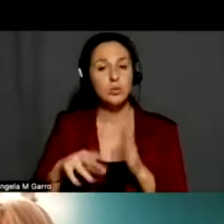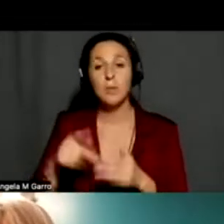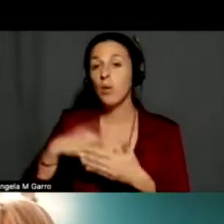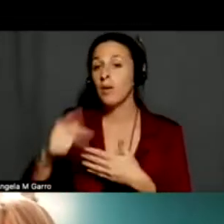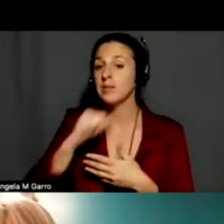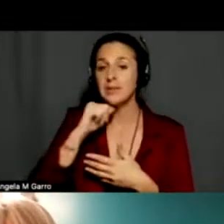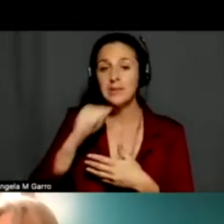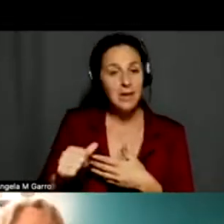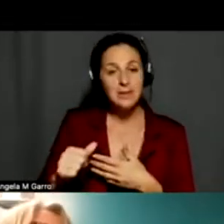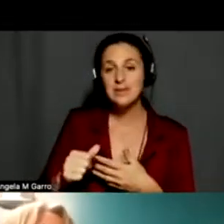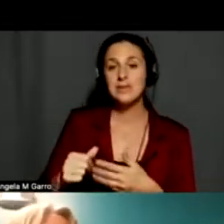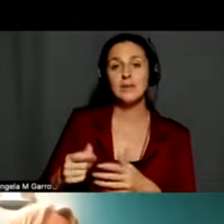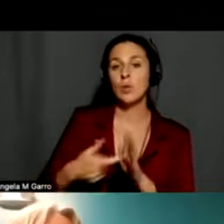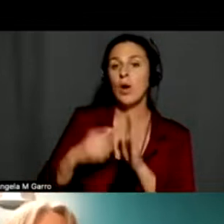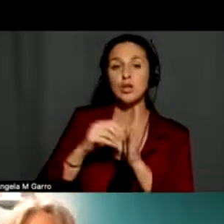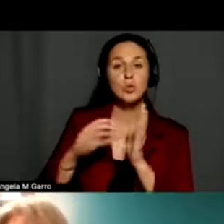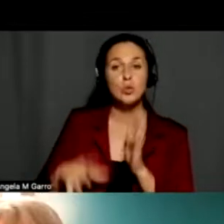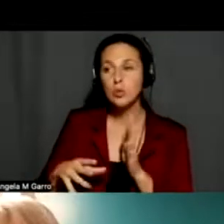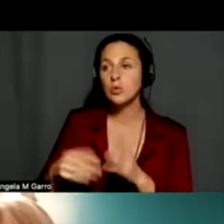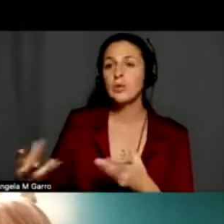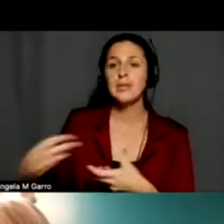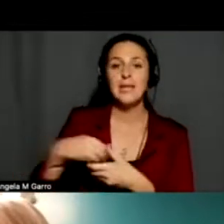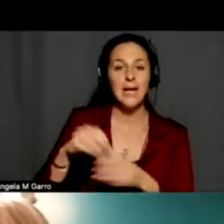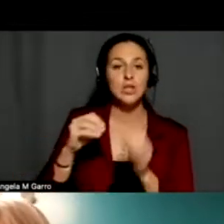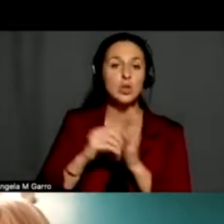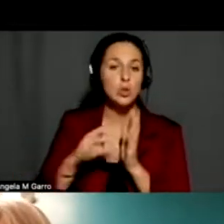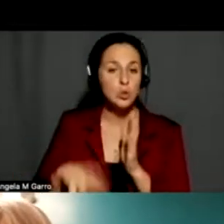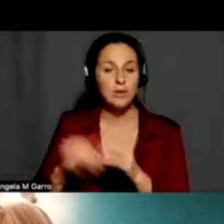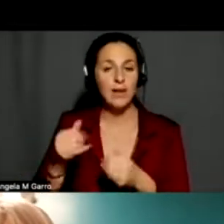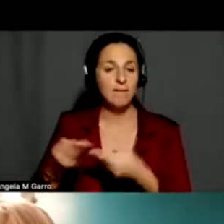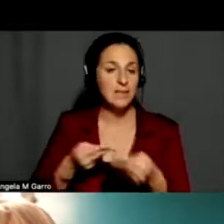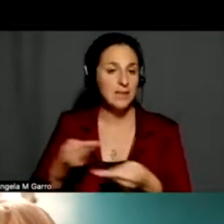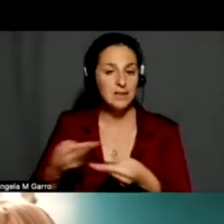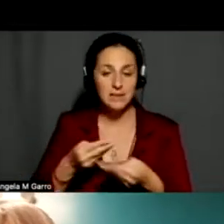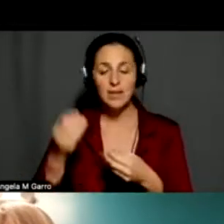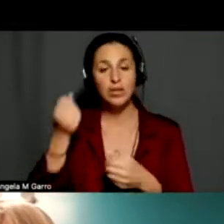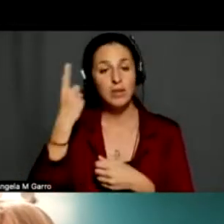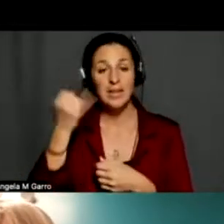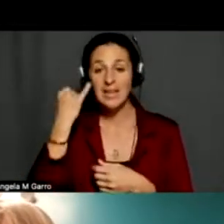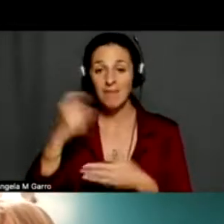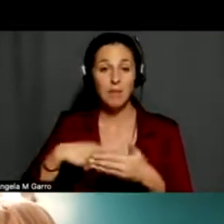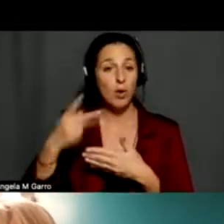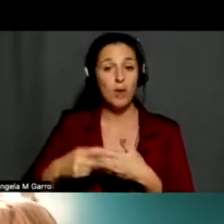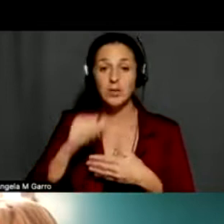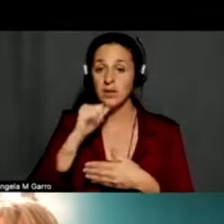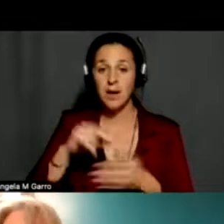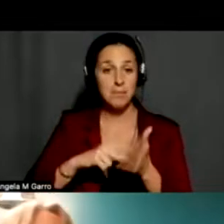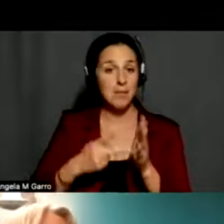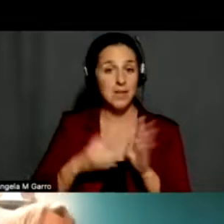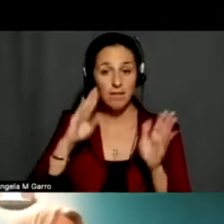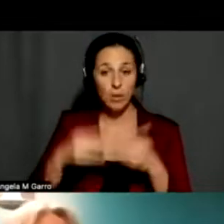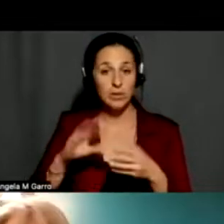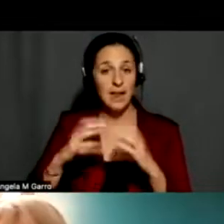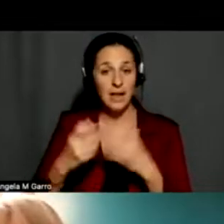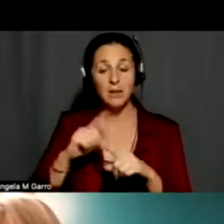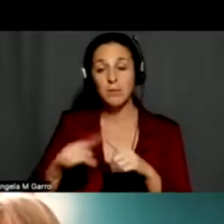engage students in conversations that facilitate understanding. If these programs are not meant to be a focus in the classroom, but instead something to